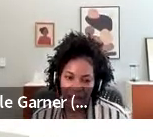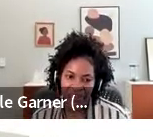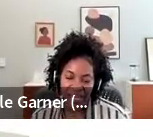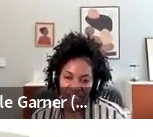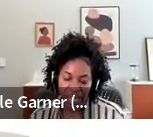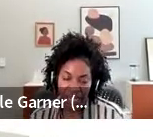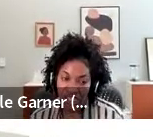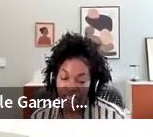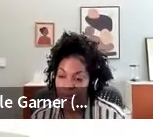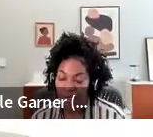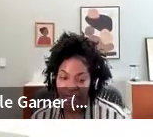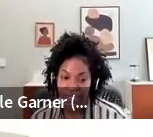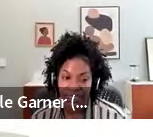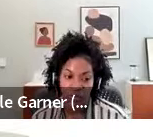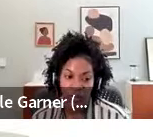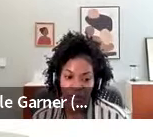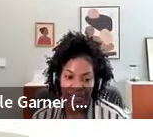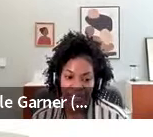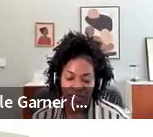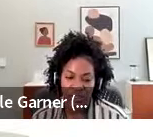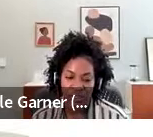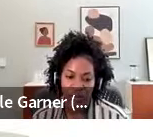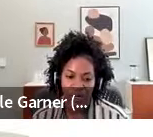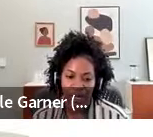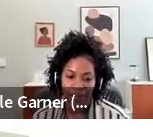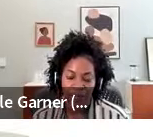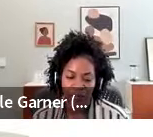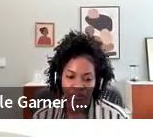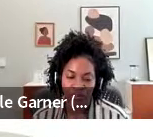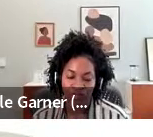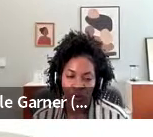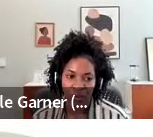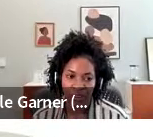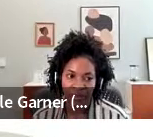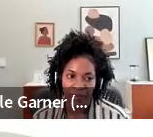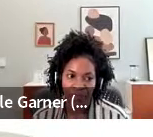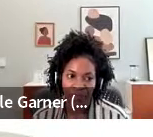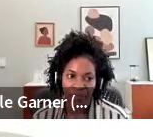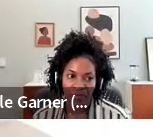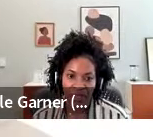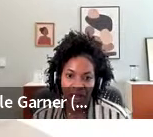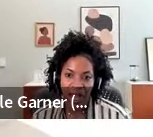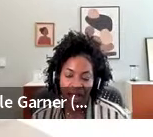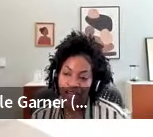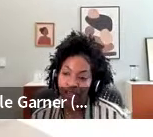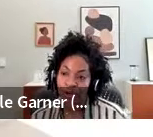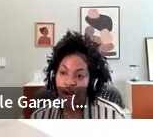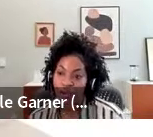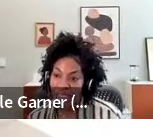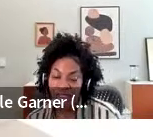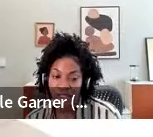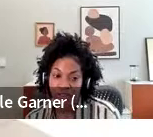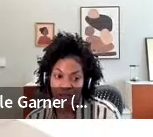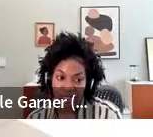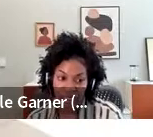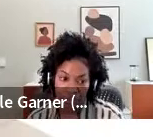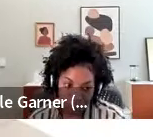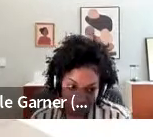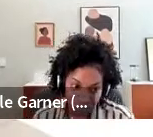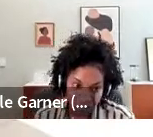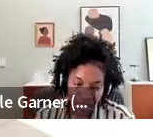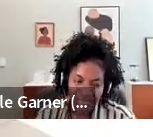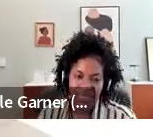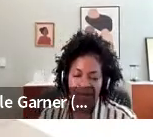is the education component and what we plan to do moving forward. Under our research